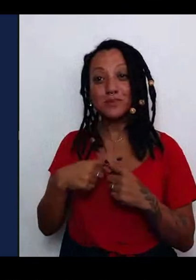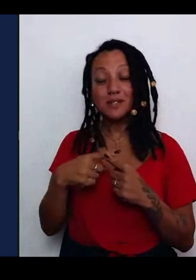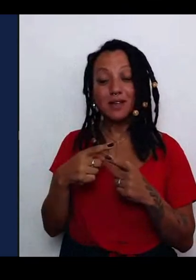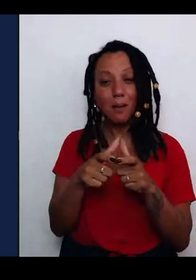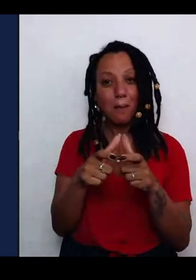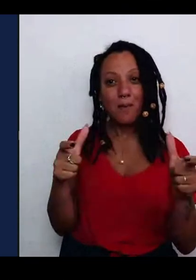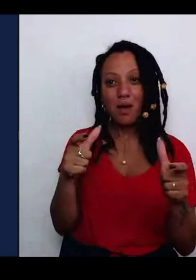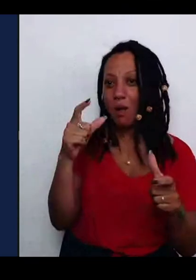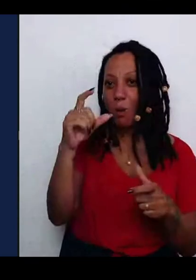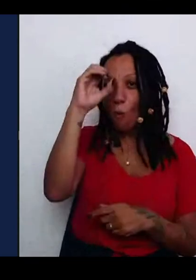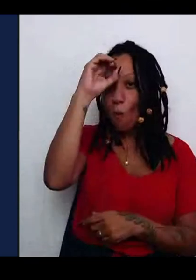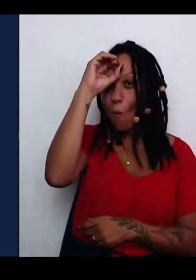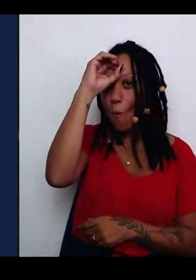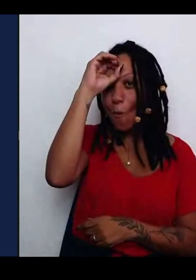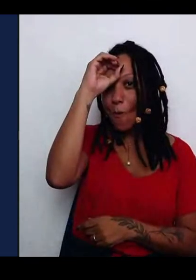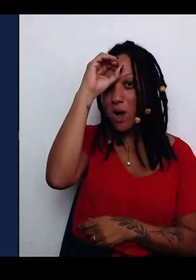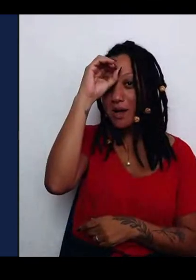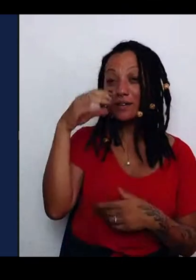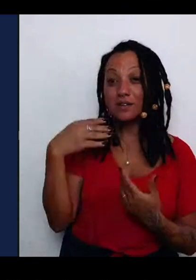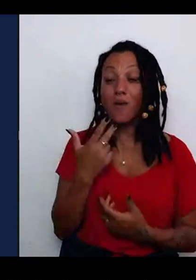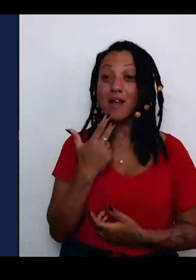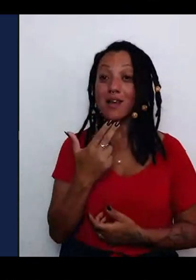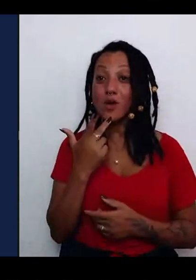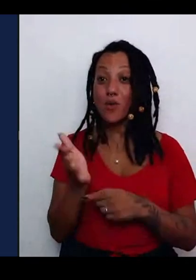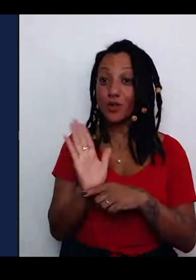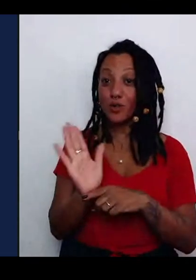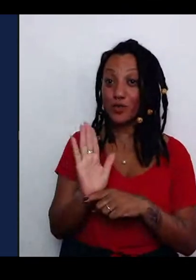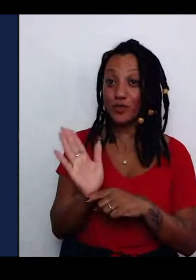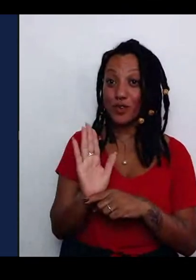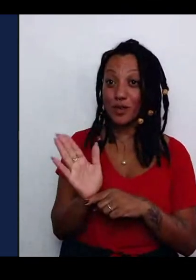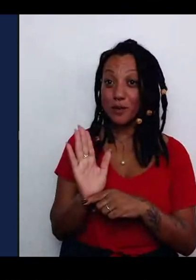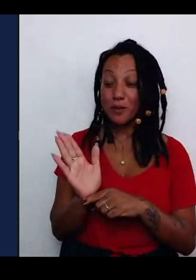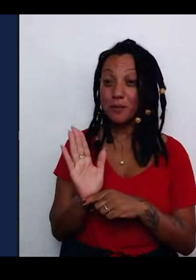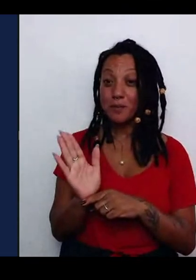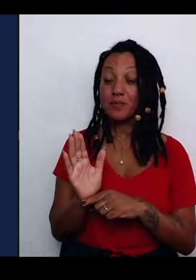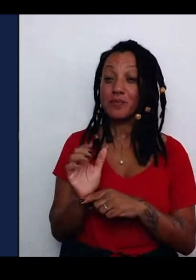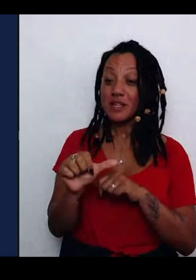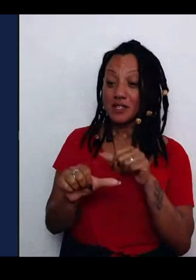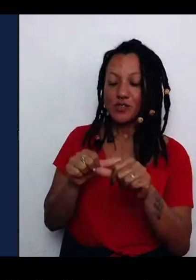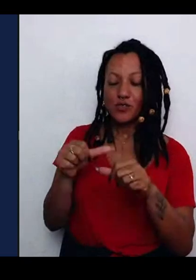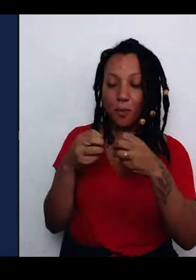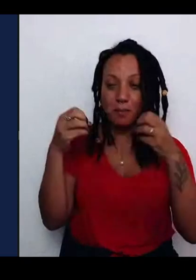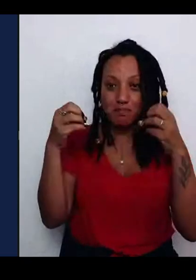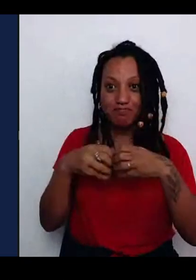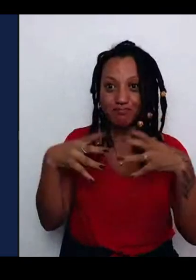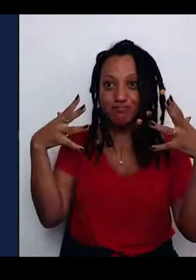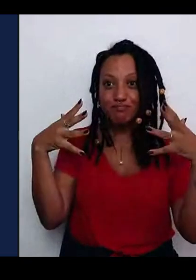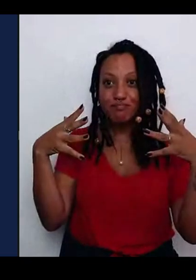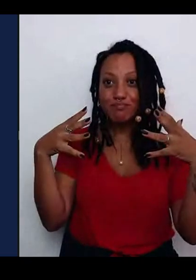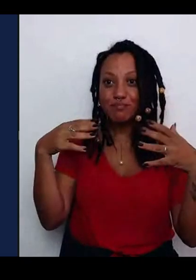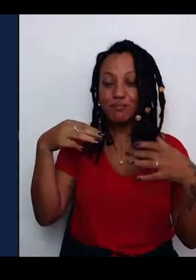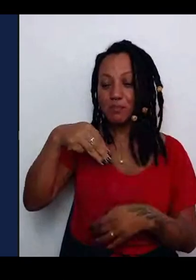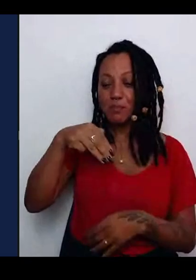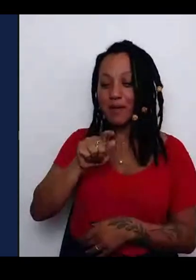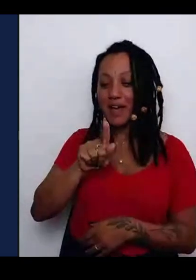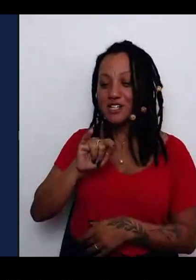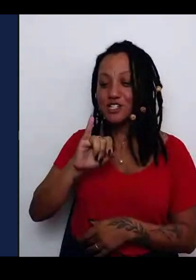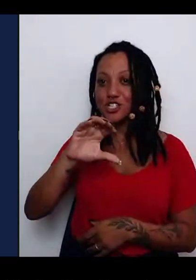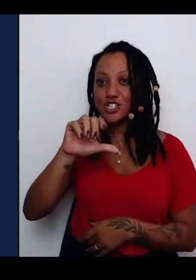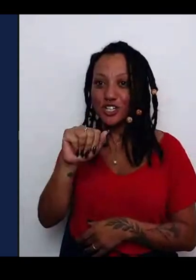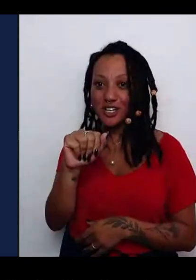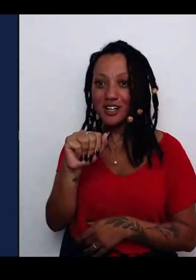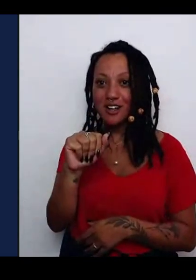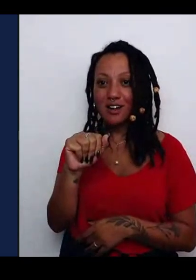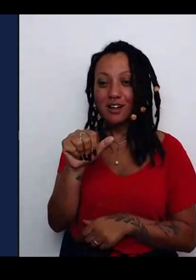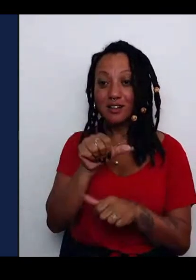in the film becomes a sort of a spell of an incantation of a ritual to revert that utmost manifestation of